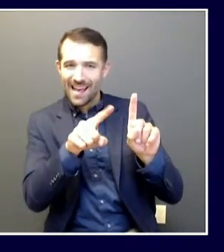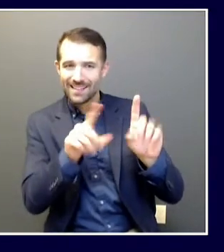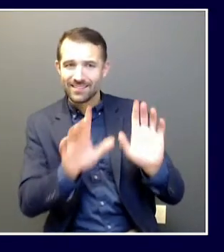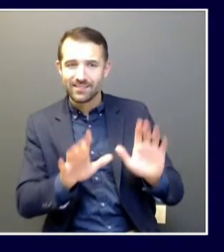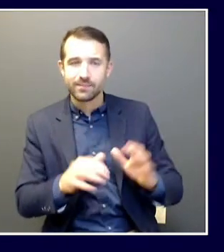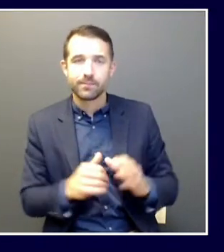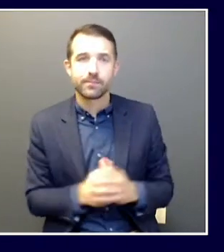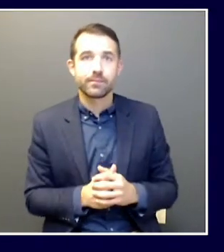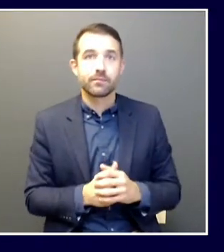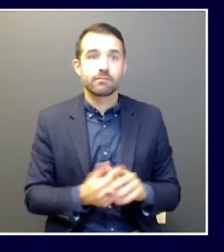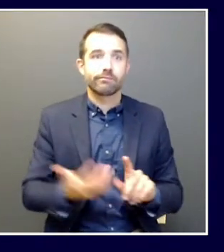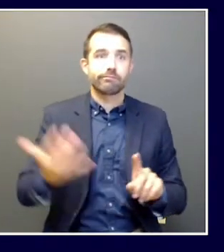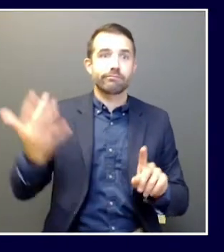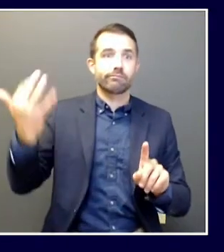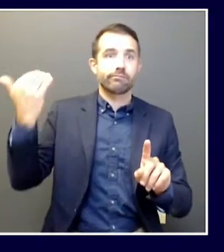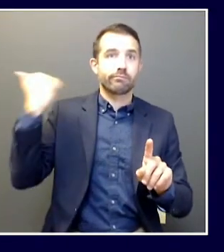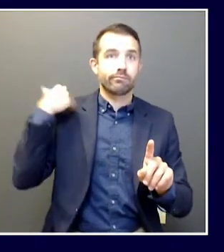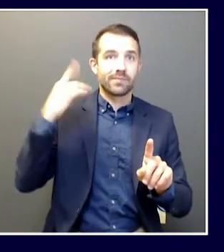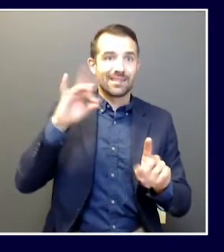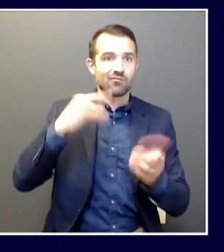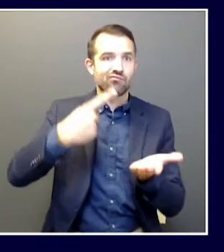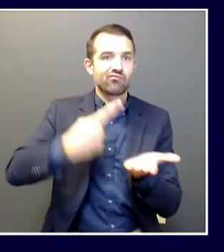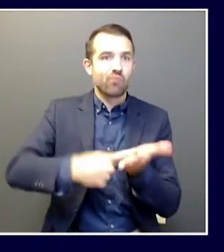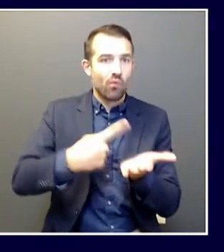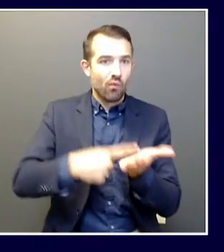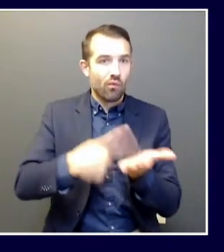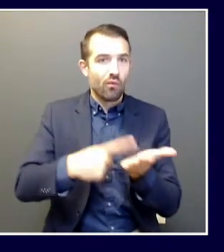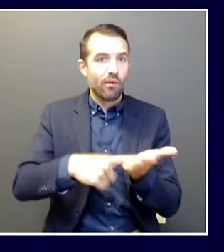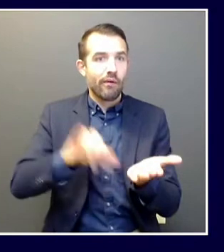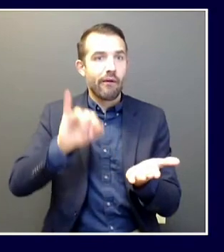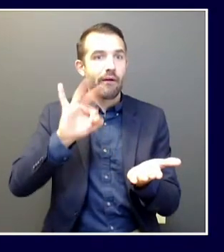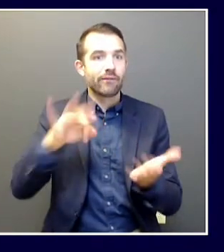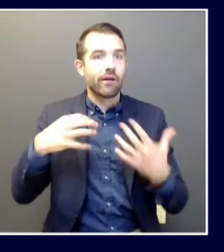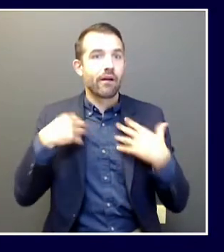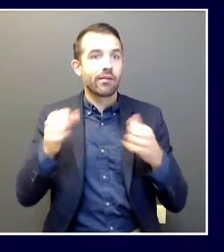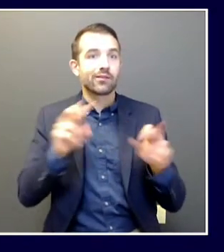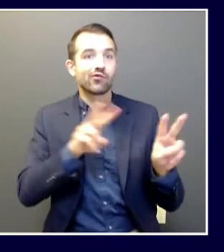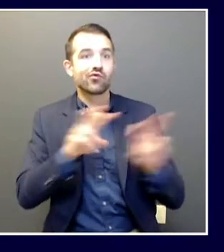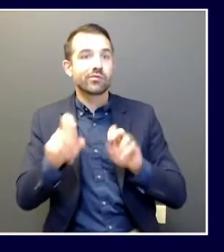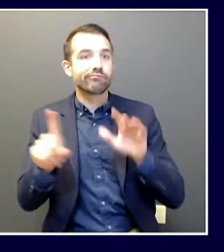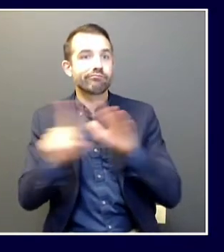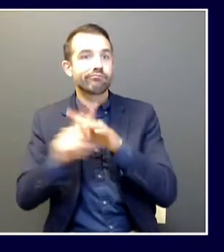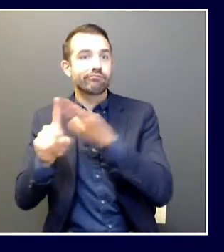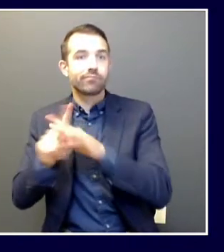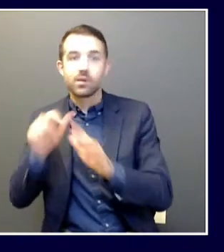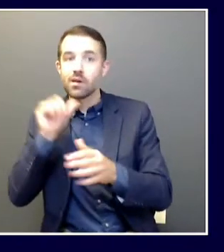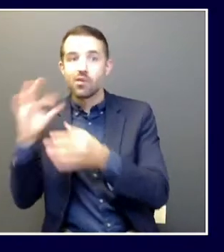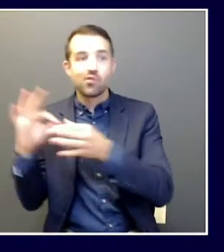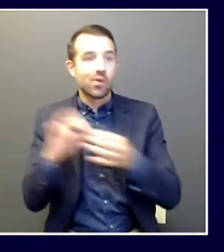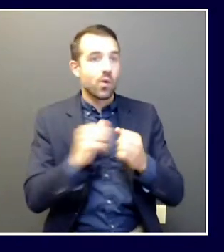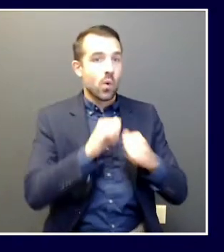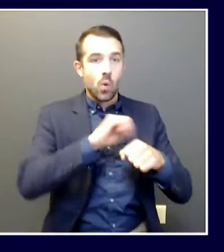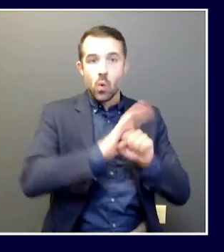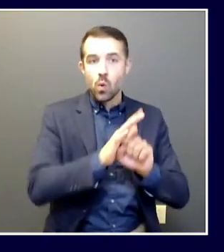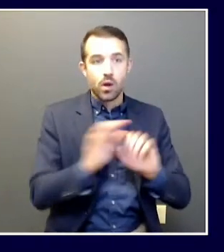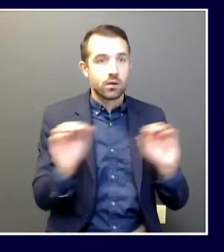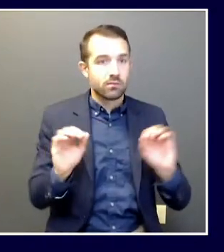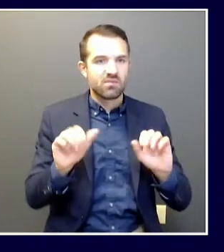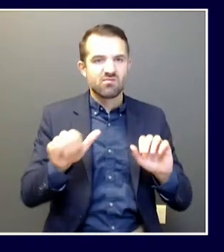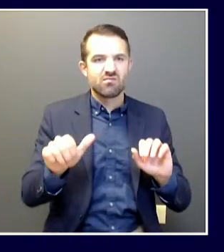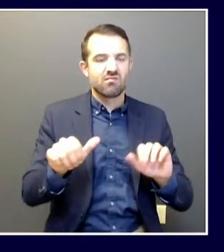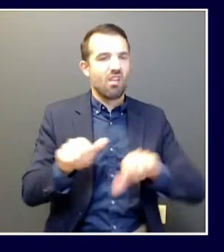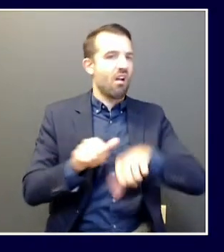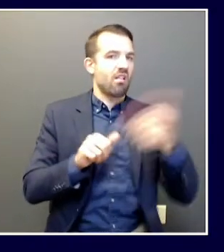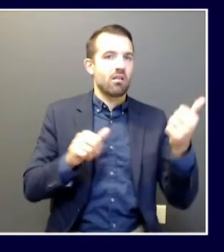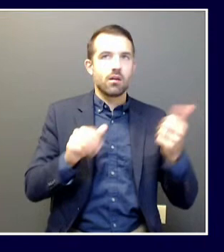have another health issue that you don't think is COVID, do not wait to go to a hospital, and if you're hearing that